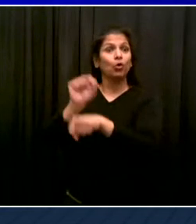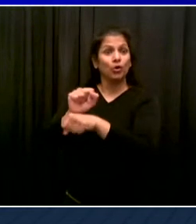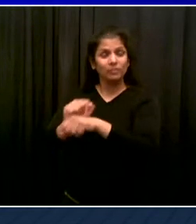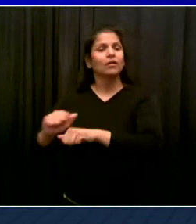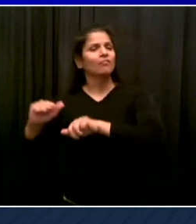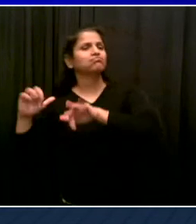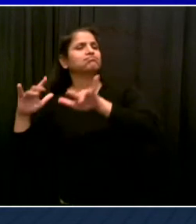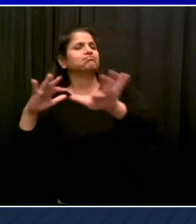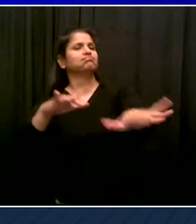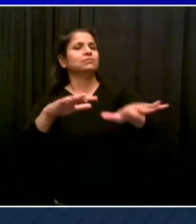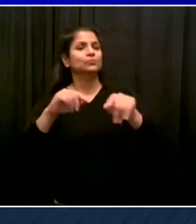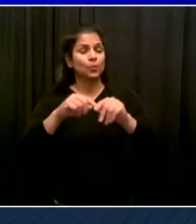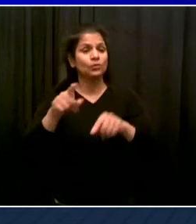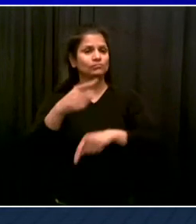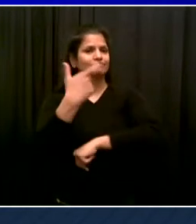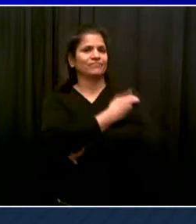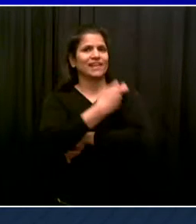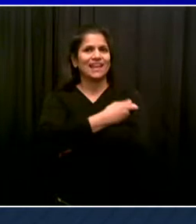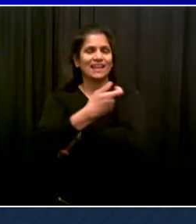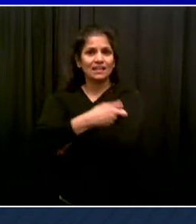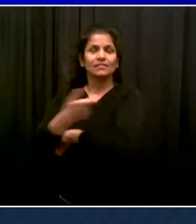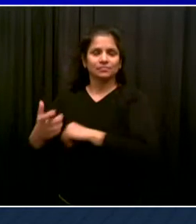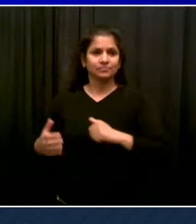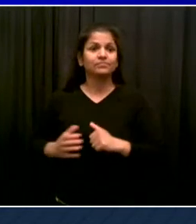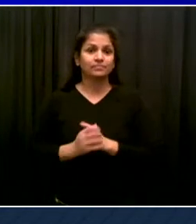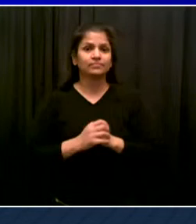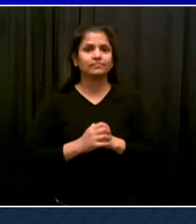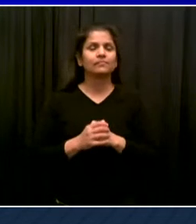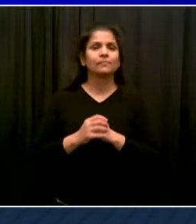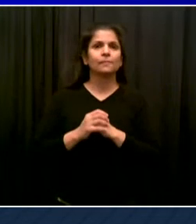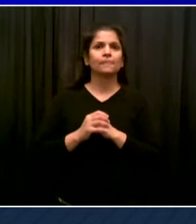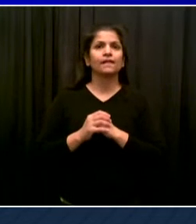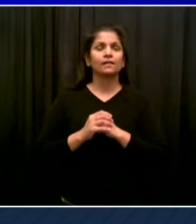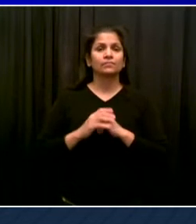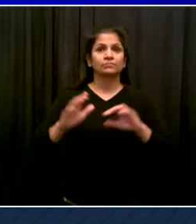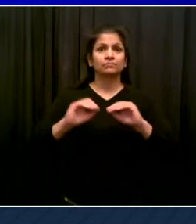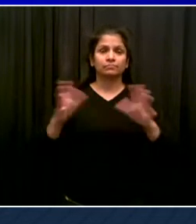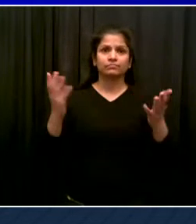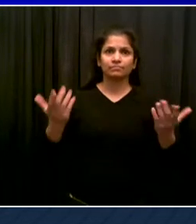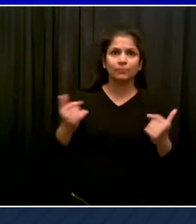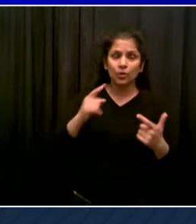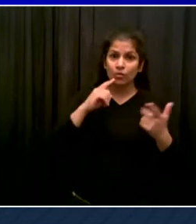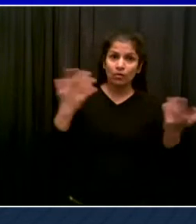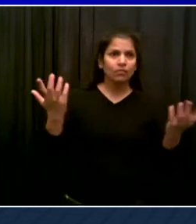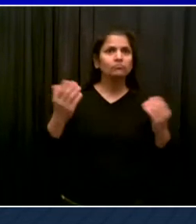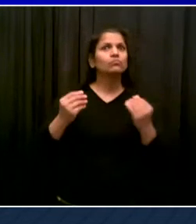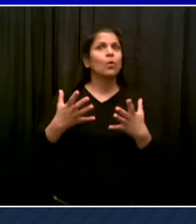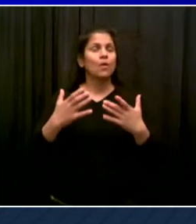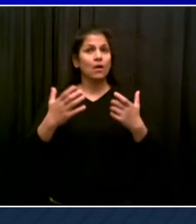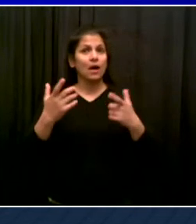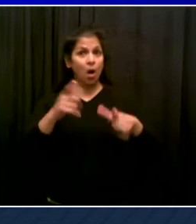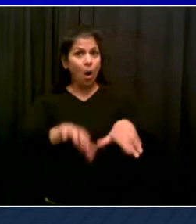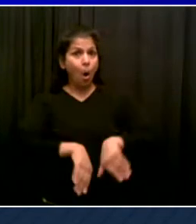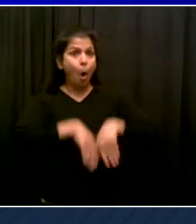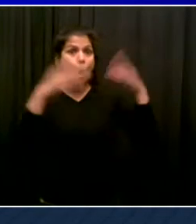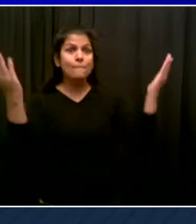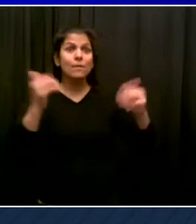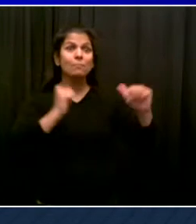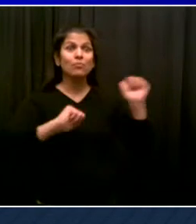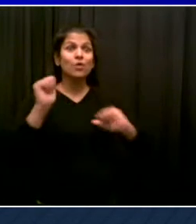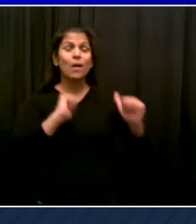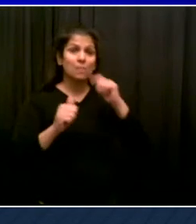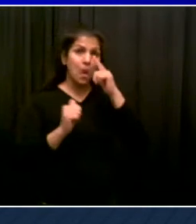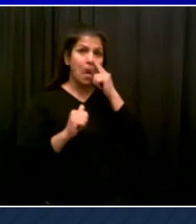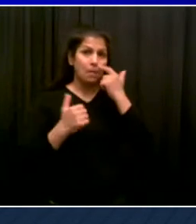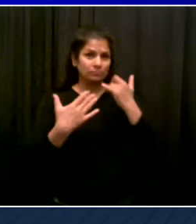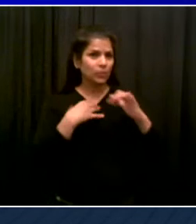culture in this city and the fact that people are yearning for them. Lin-Manuel Miranda made the point that just seeing a live